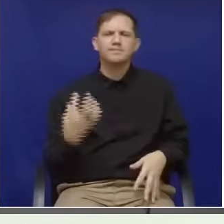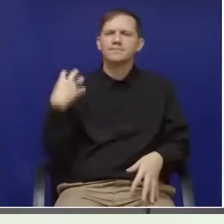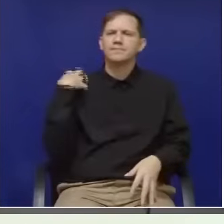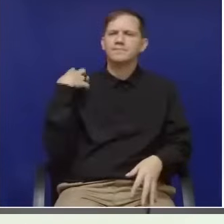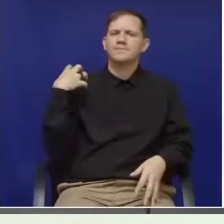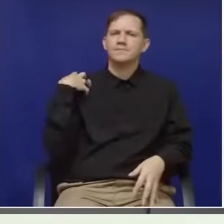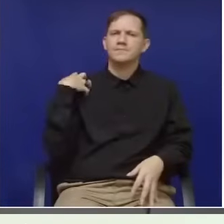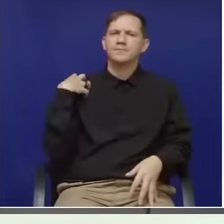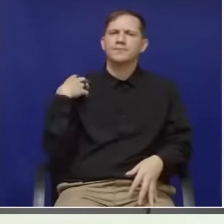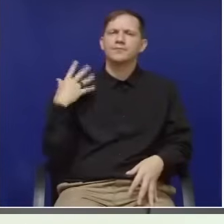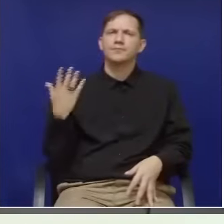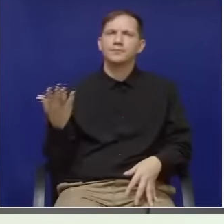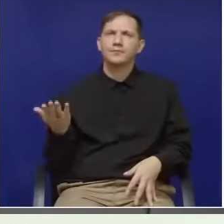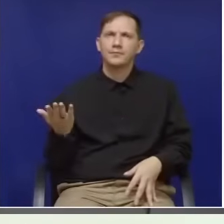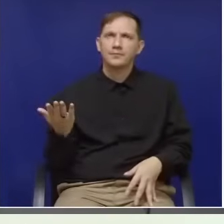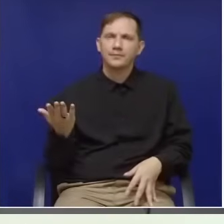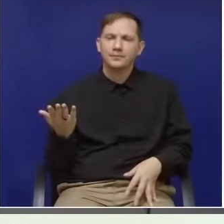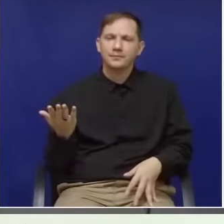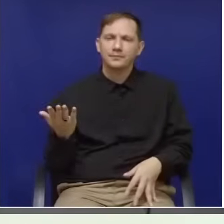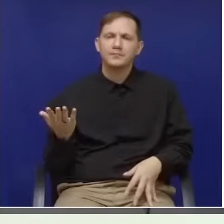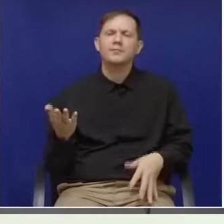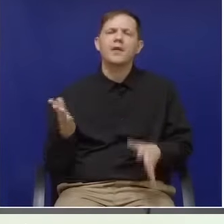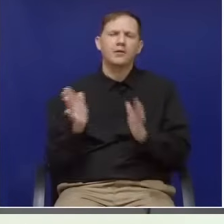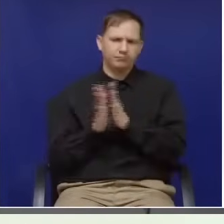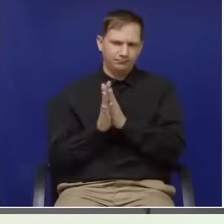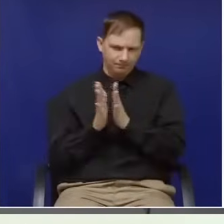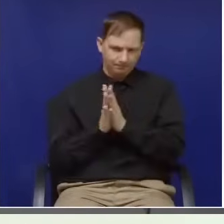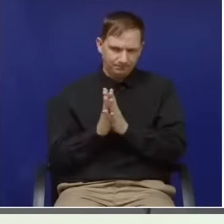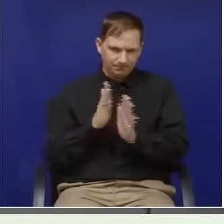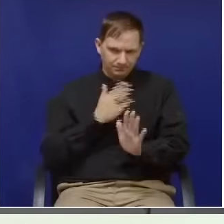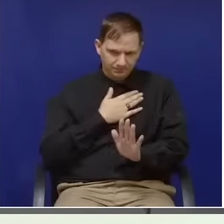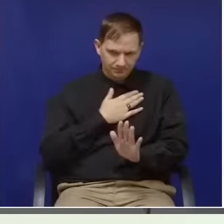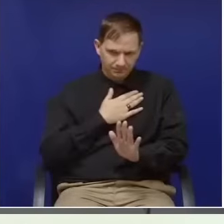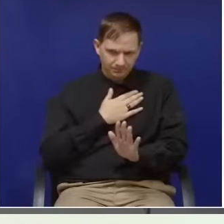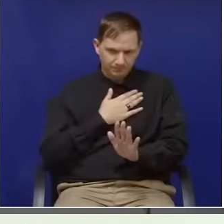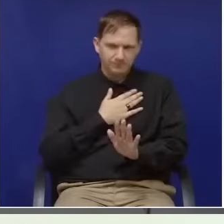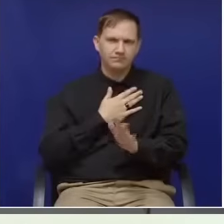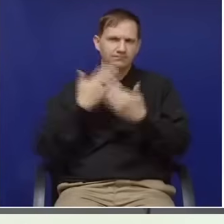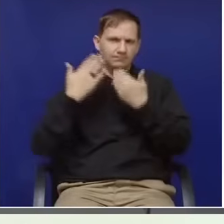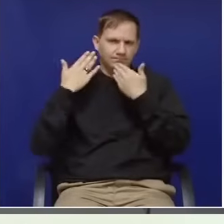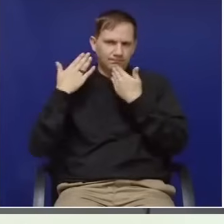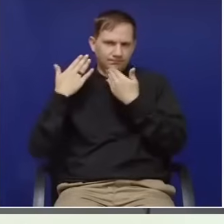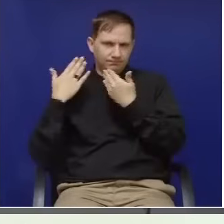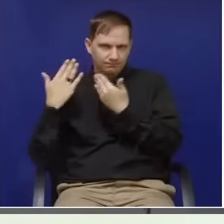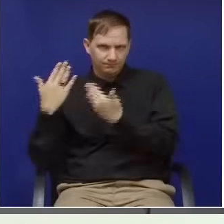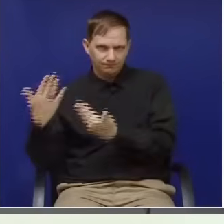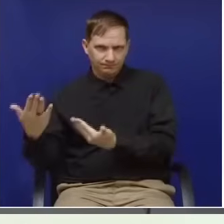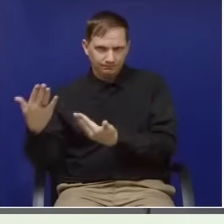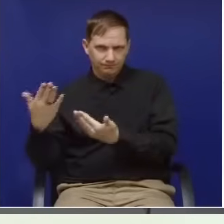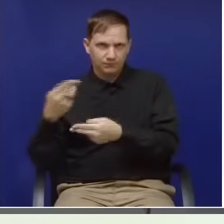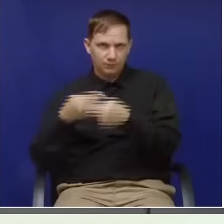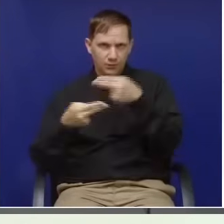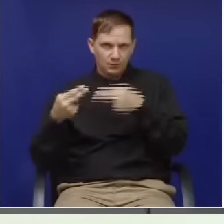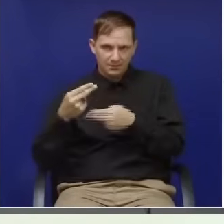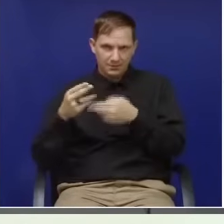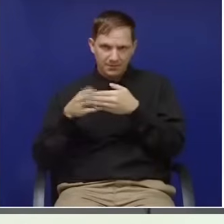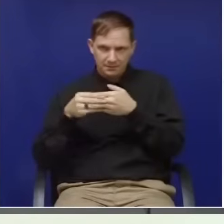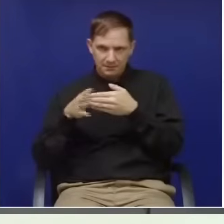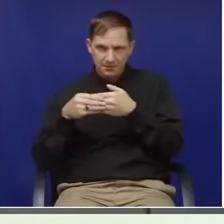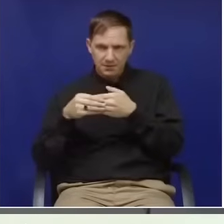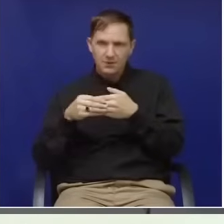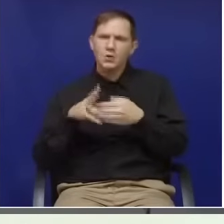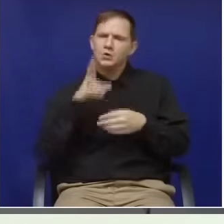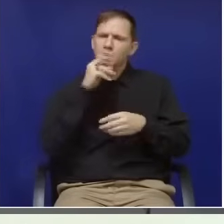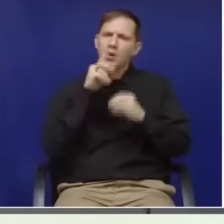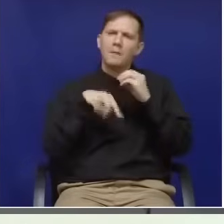Mandibulele mhlonishwa ngokuthi xa uthetha ngecourt online asiqale yabona